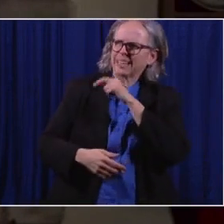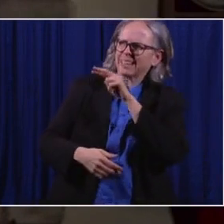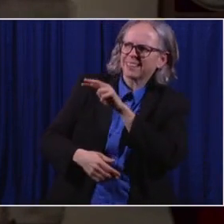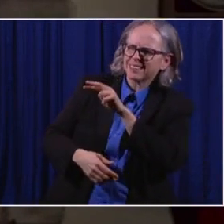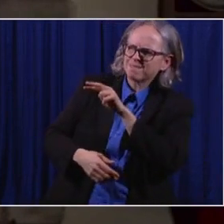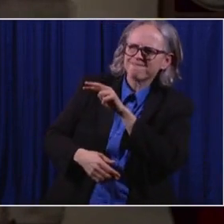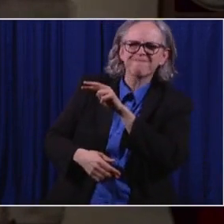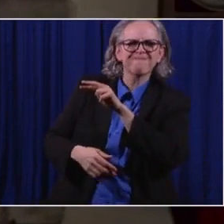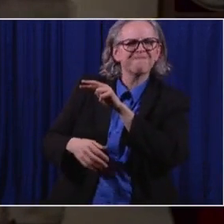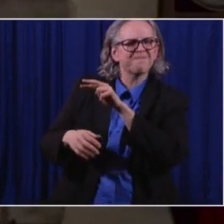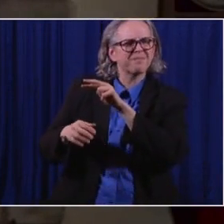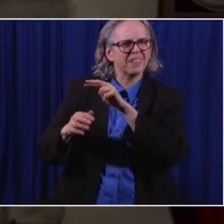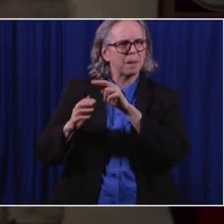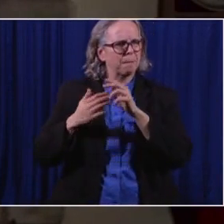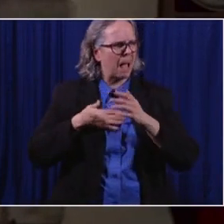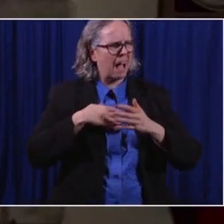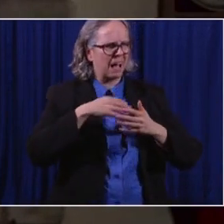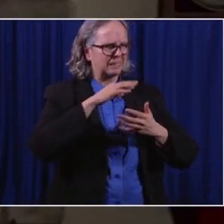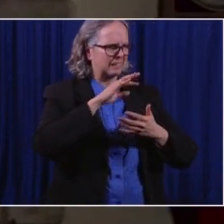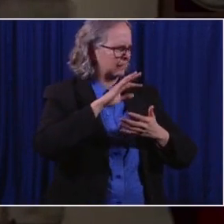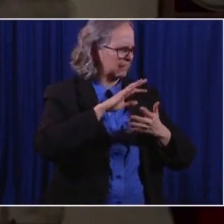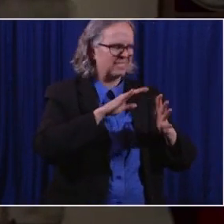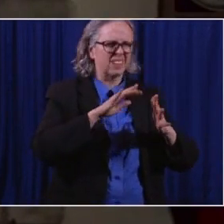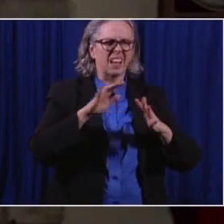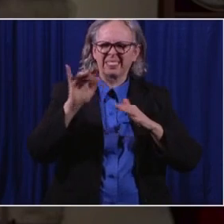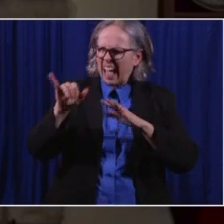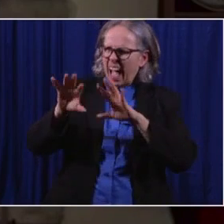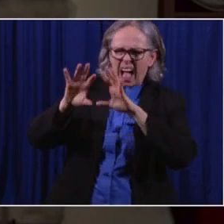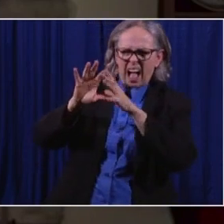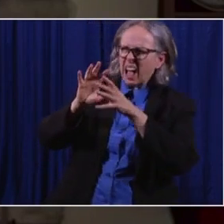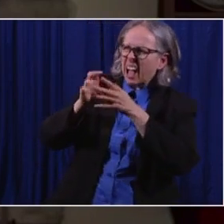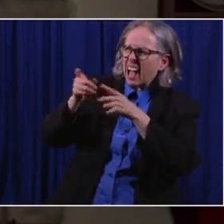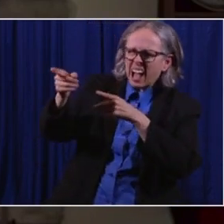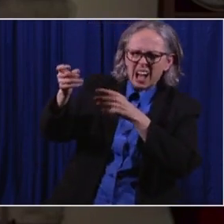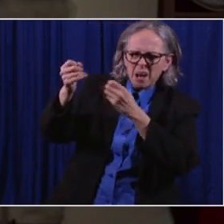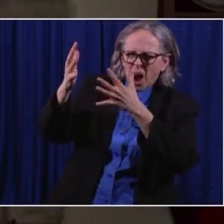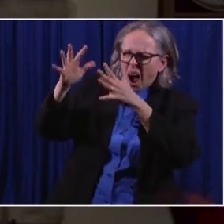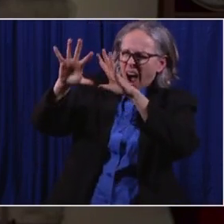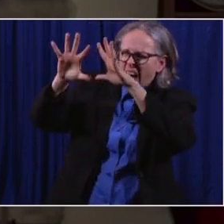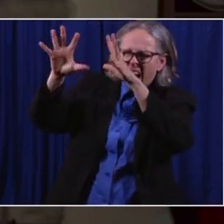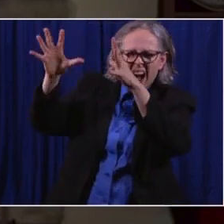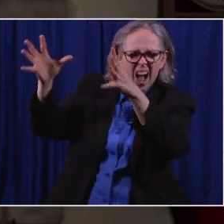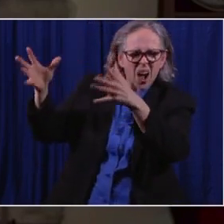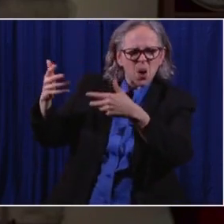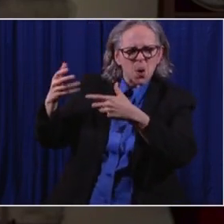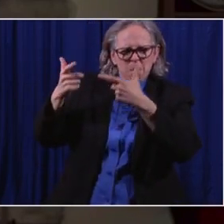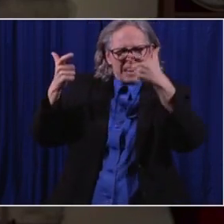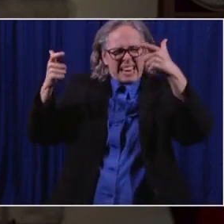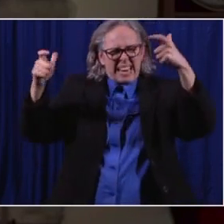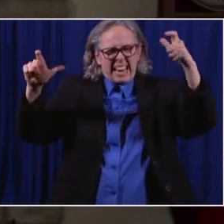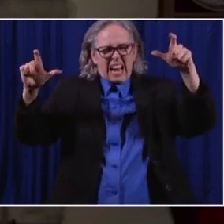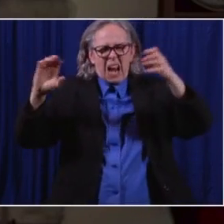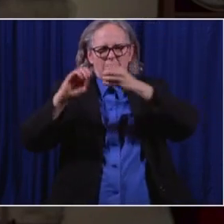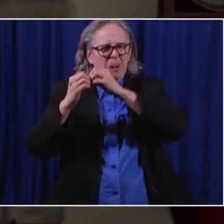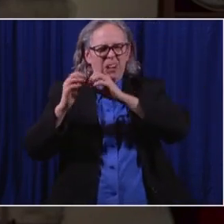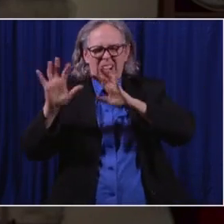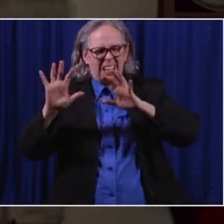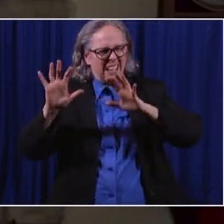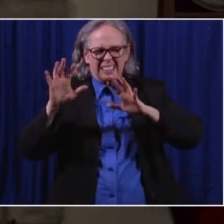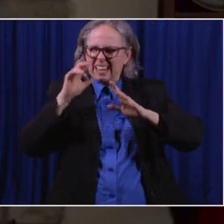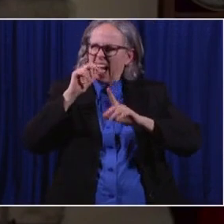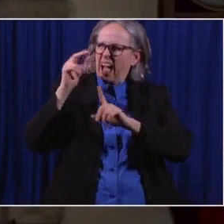chart here, I could tell you how many people. It's a huge number, and we had to make choices